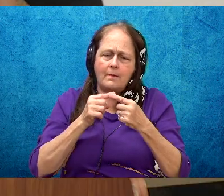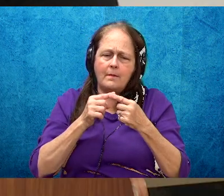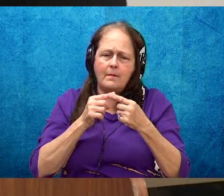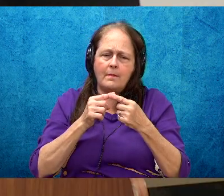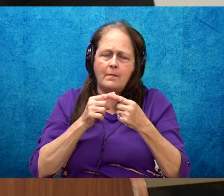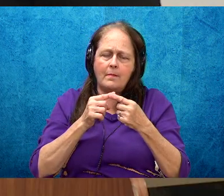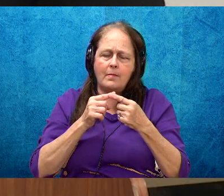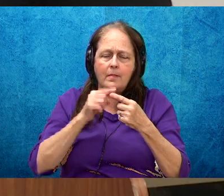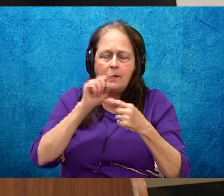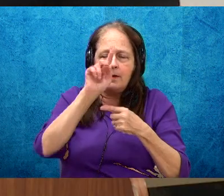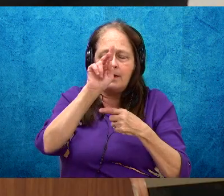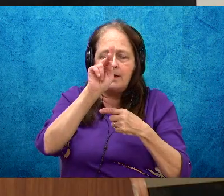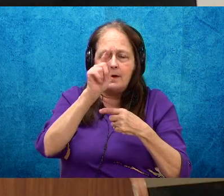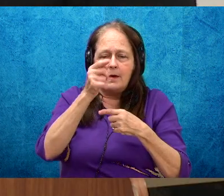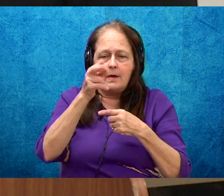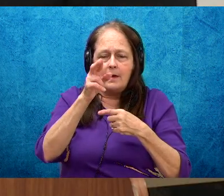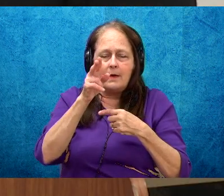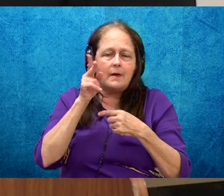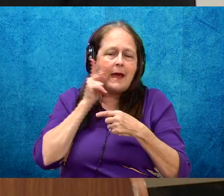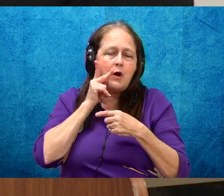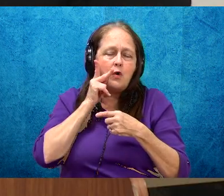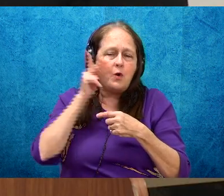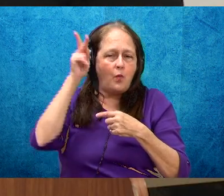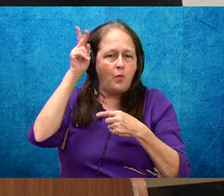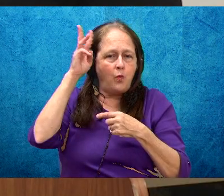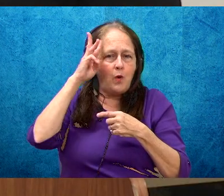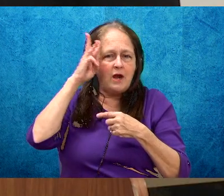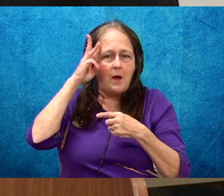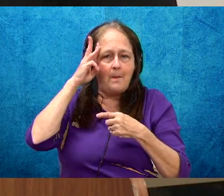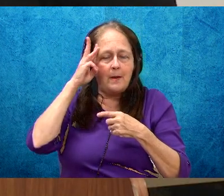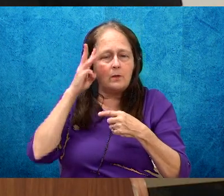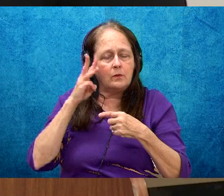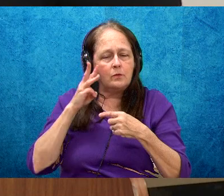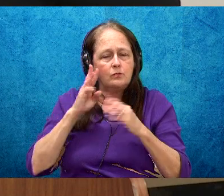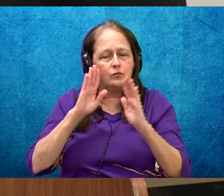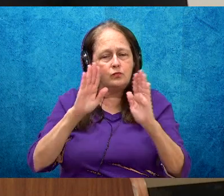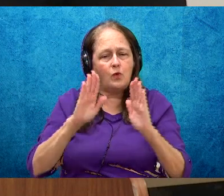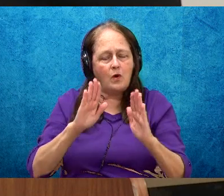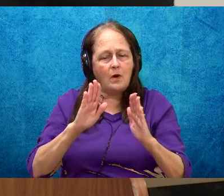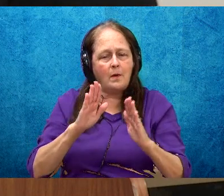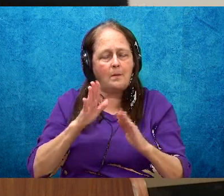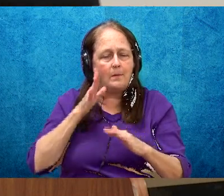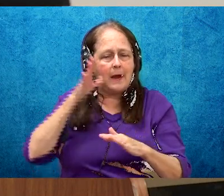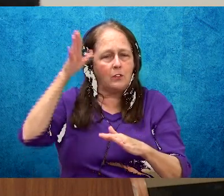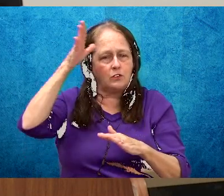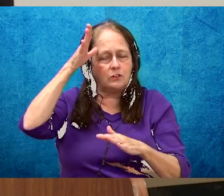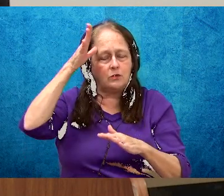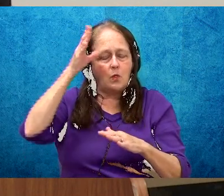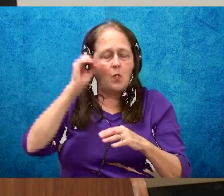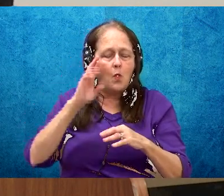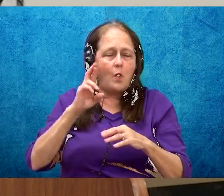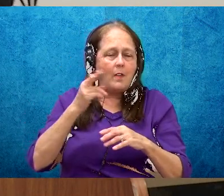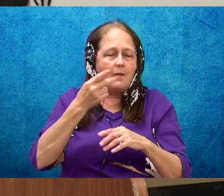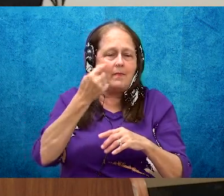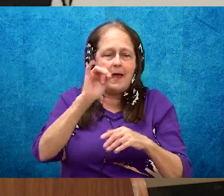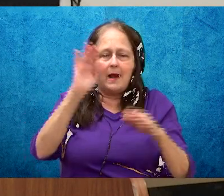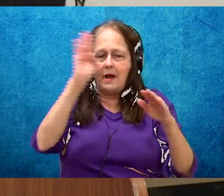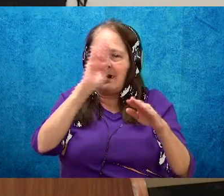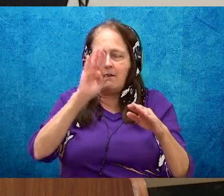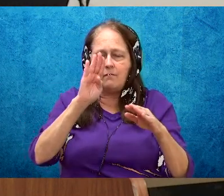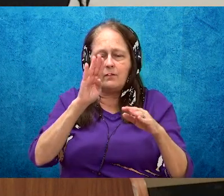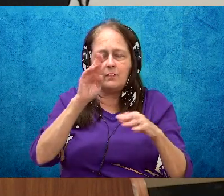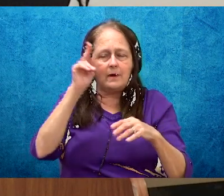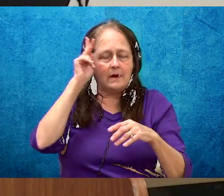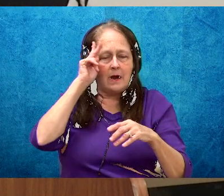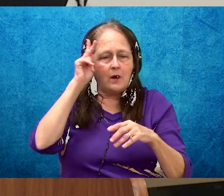it Karen and William are great parents, or Karen and William never wanted children?